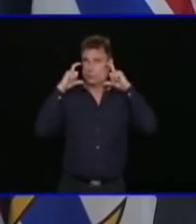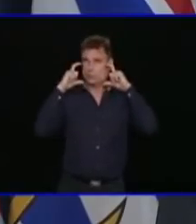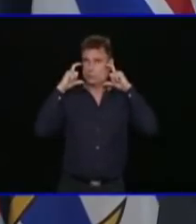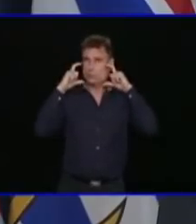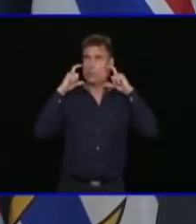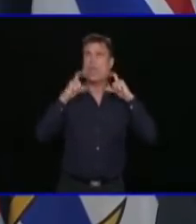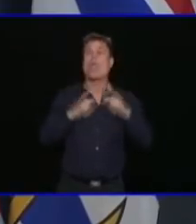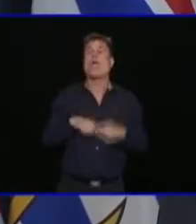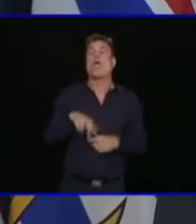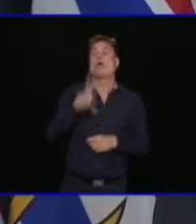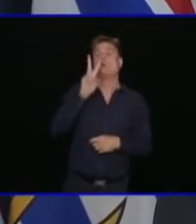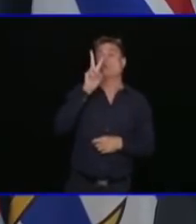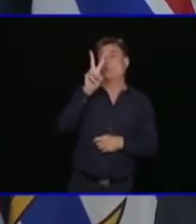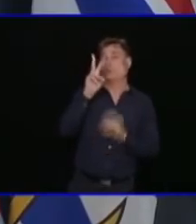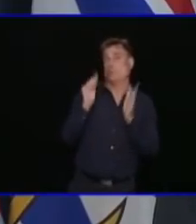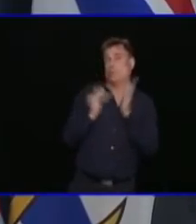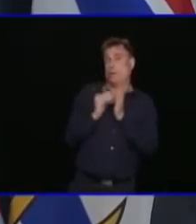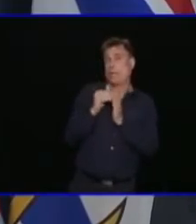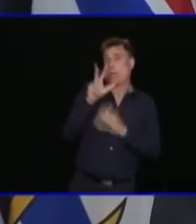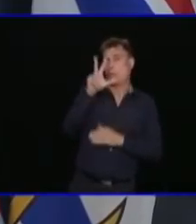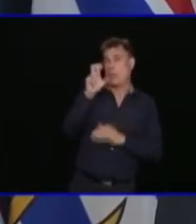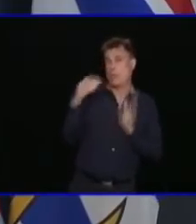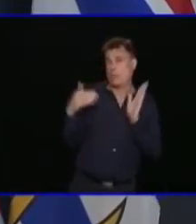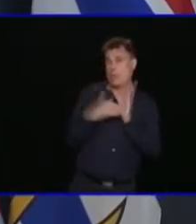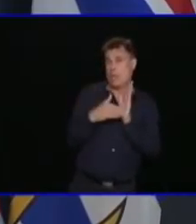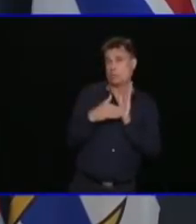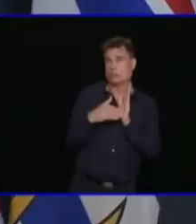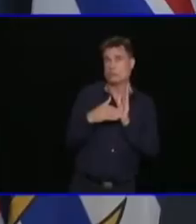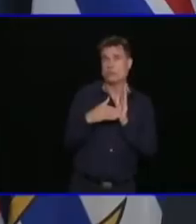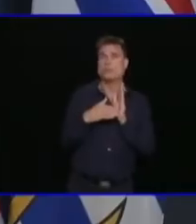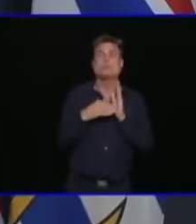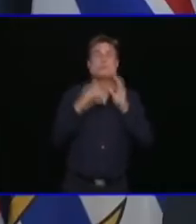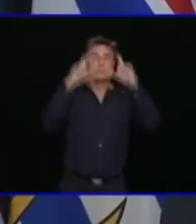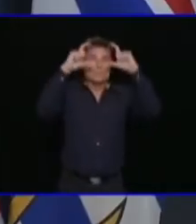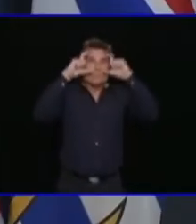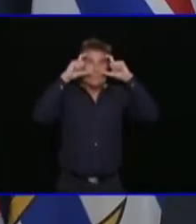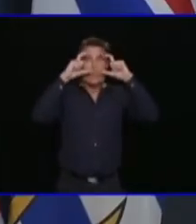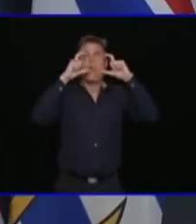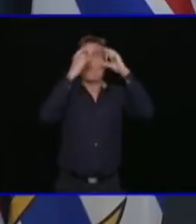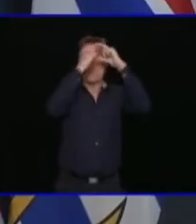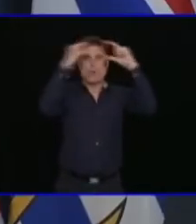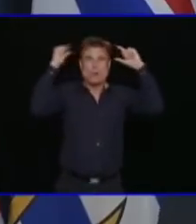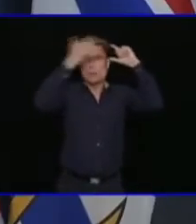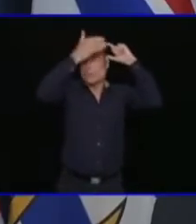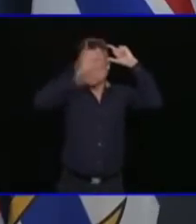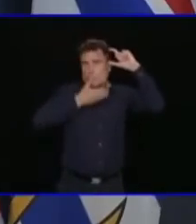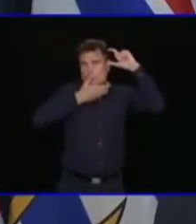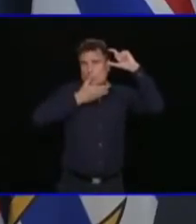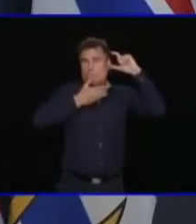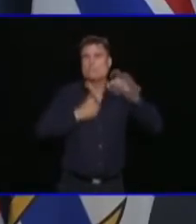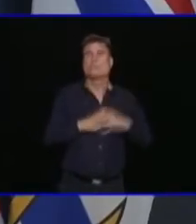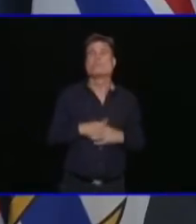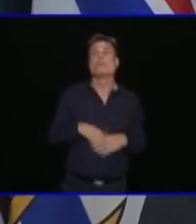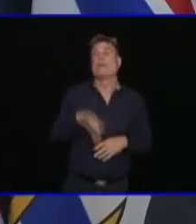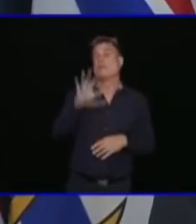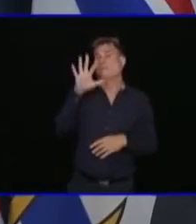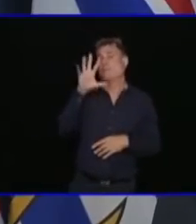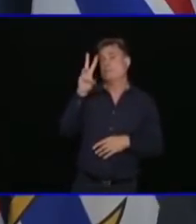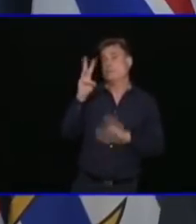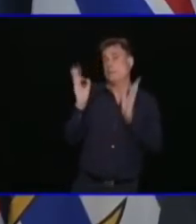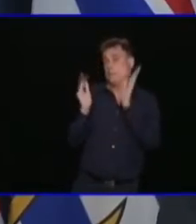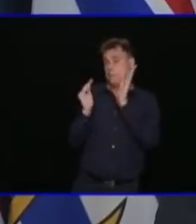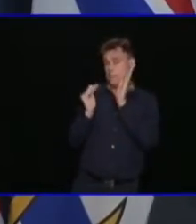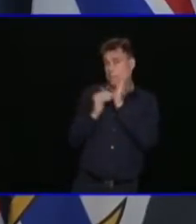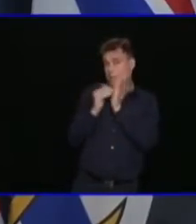over 56 million pairs of gloves, and almost 3 million gowns. Many of these items I've just listed are in our testing process to